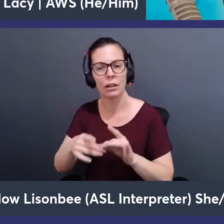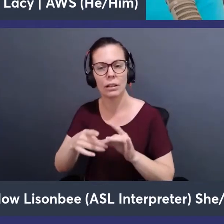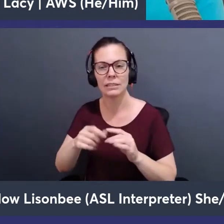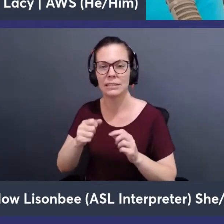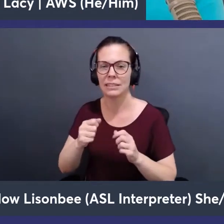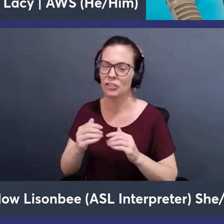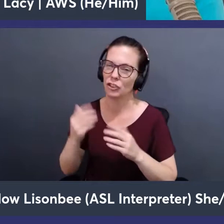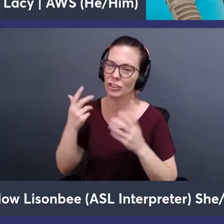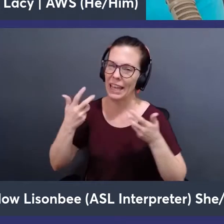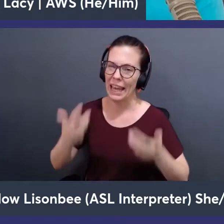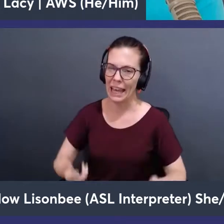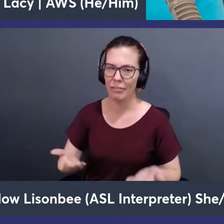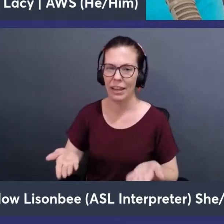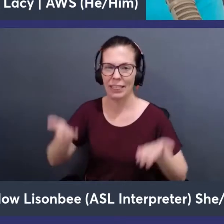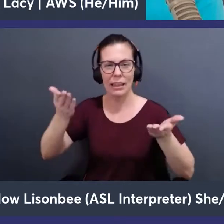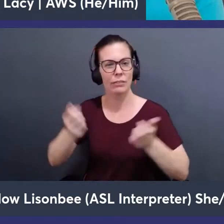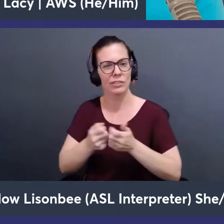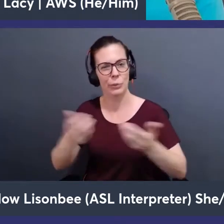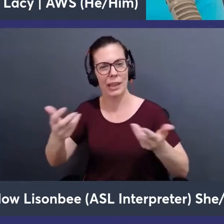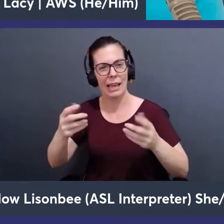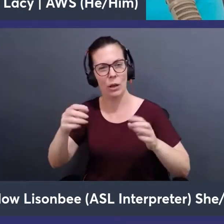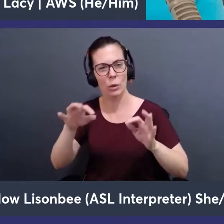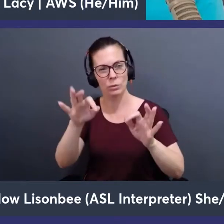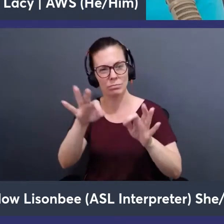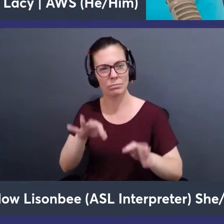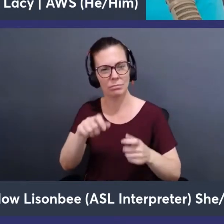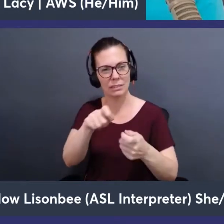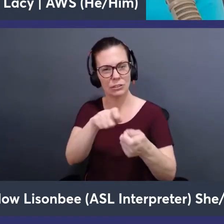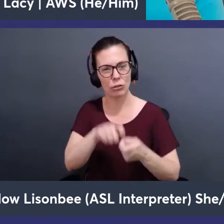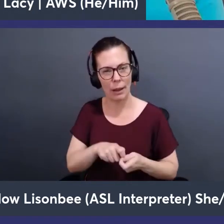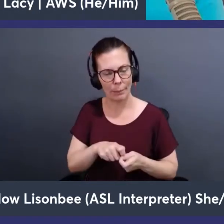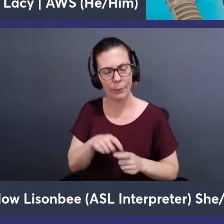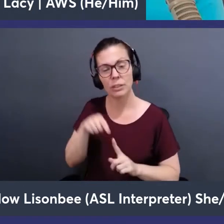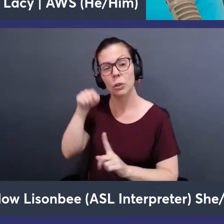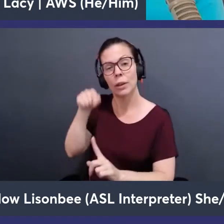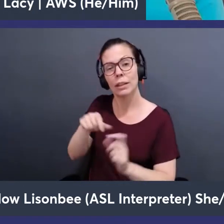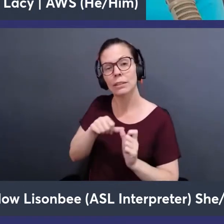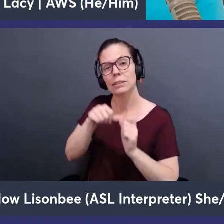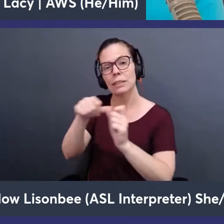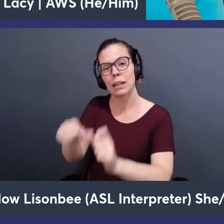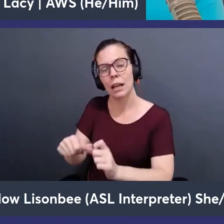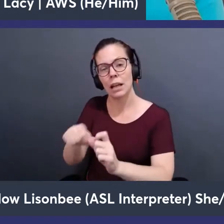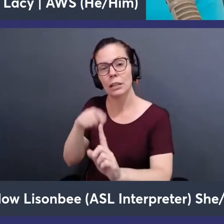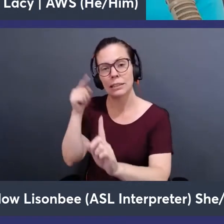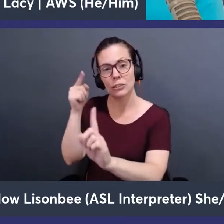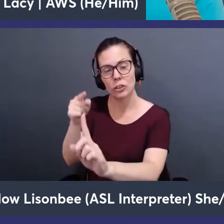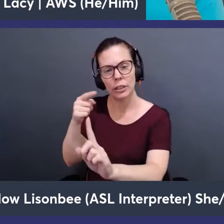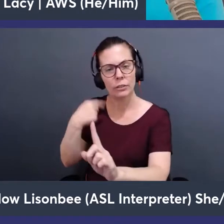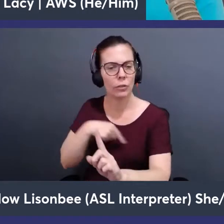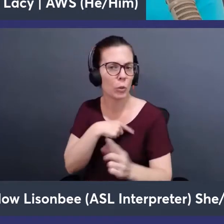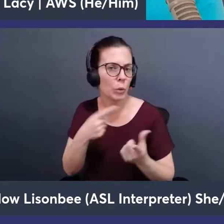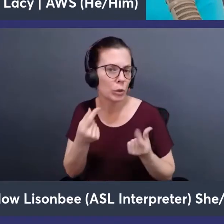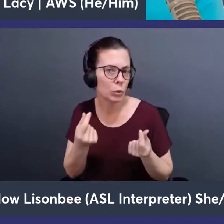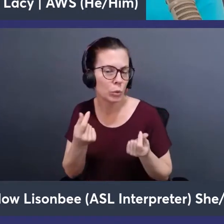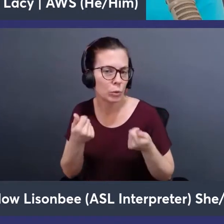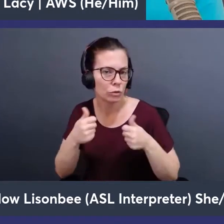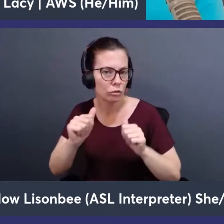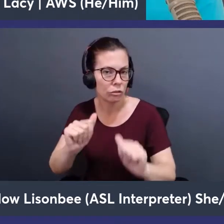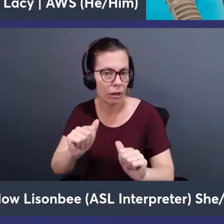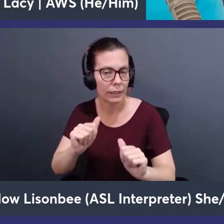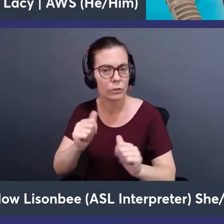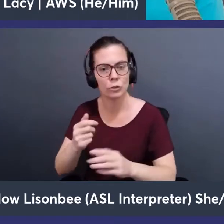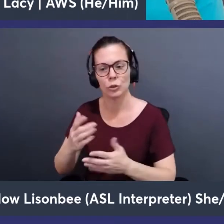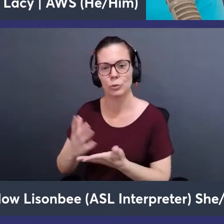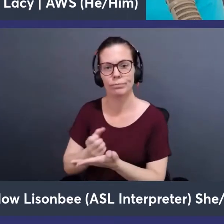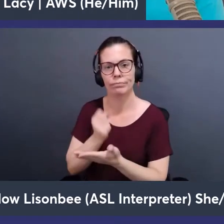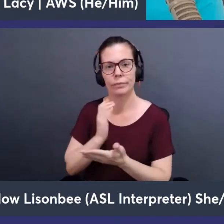lifting. So as this sustainability data initiative, what we are trying to do is use our